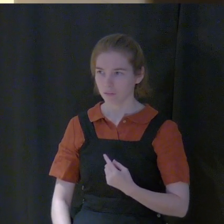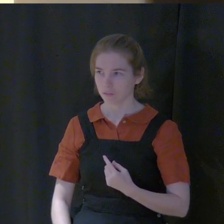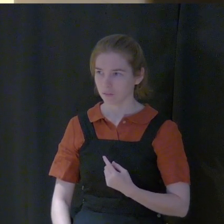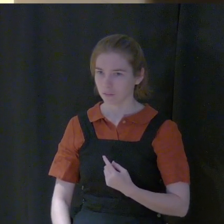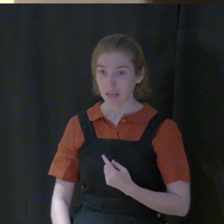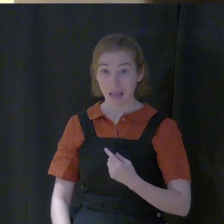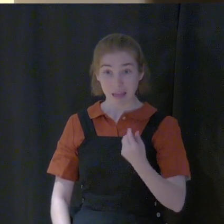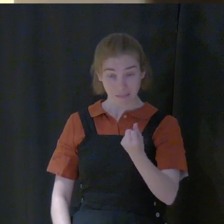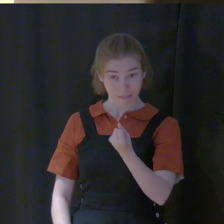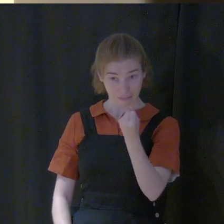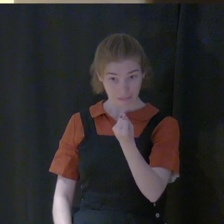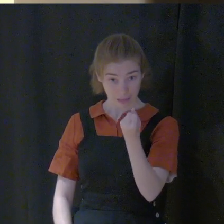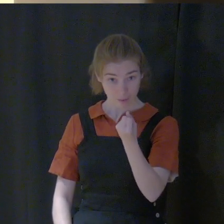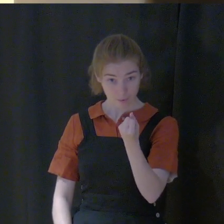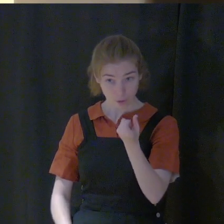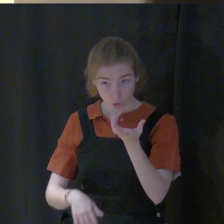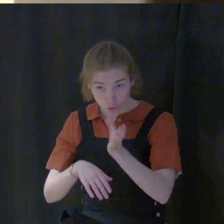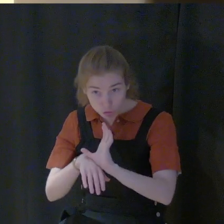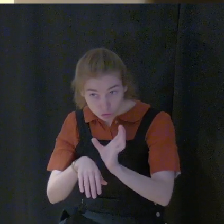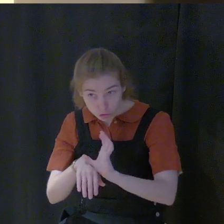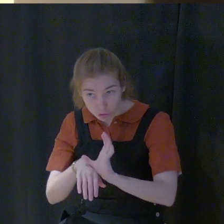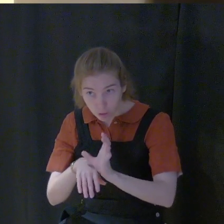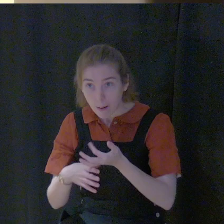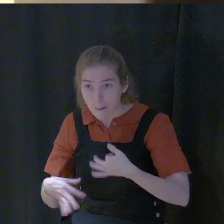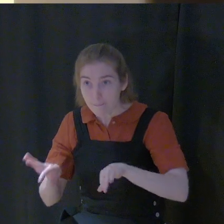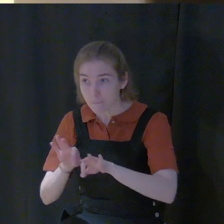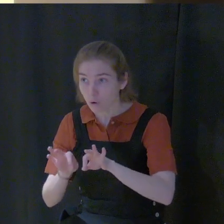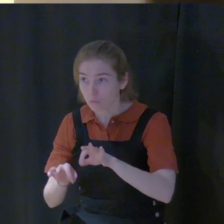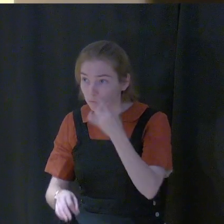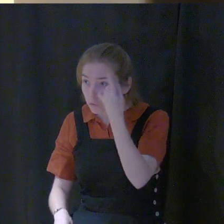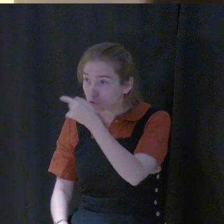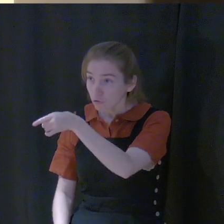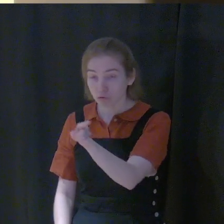is Sabbath church important to us?